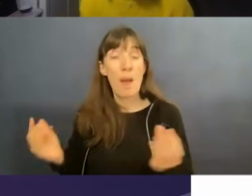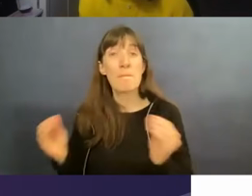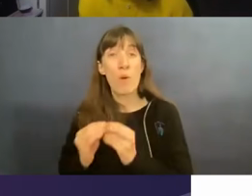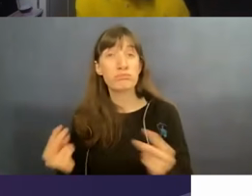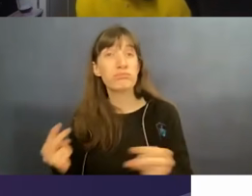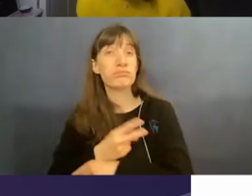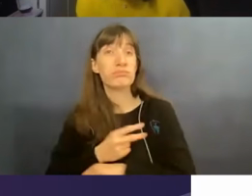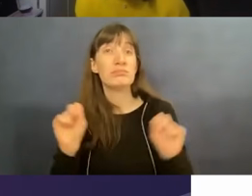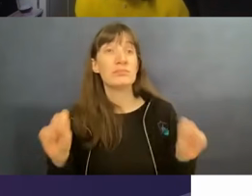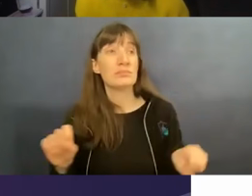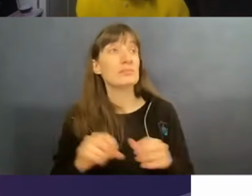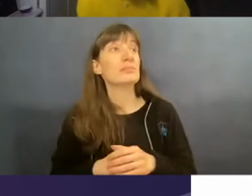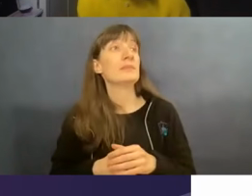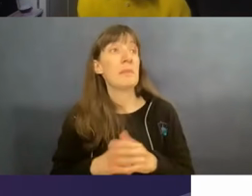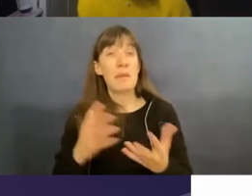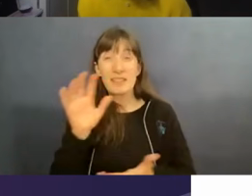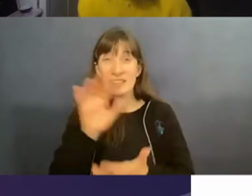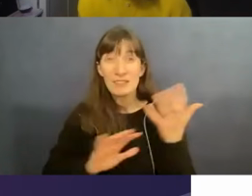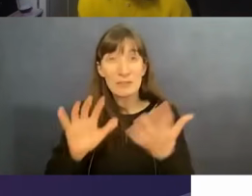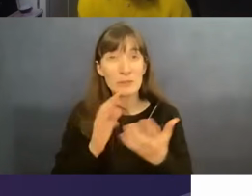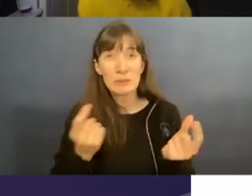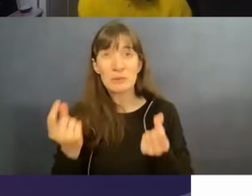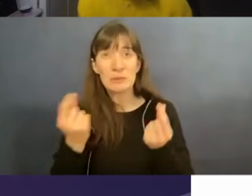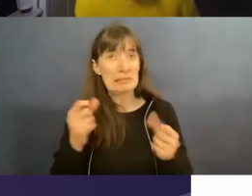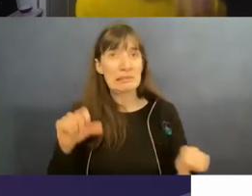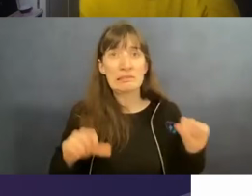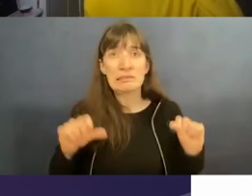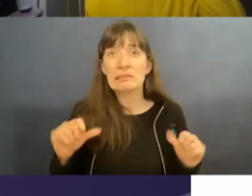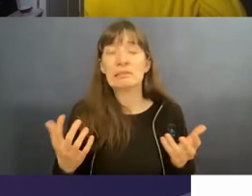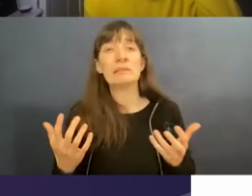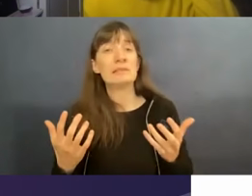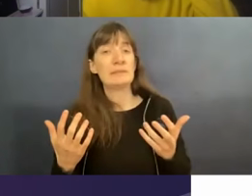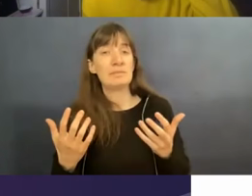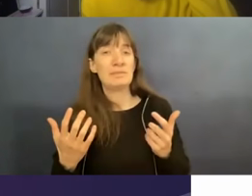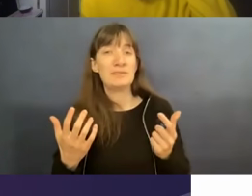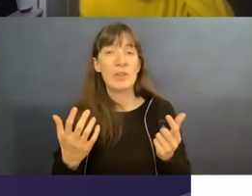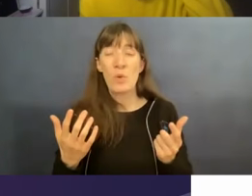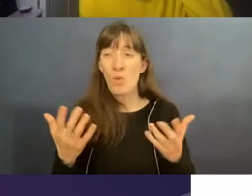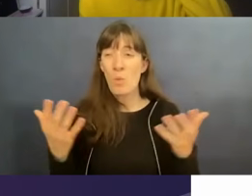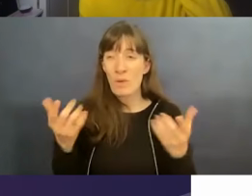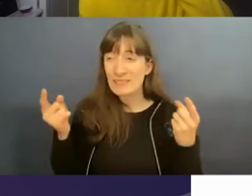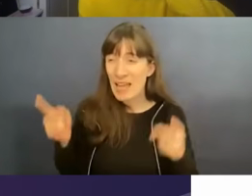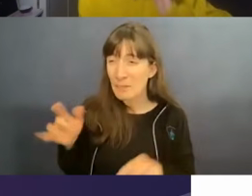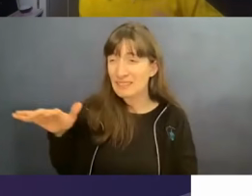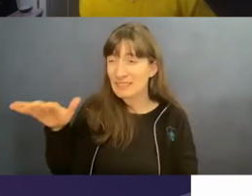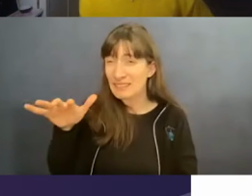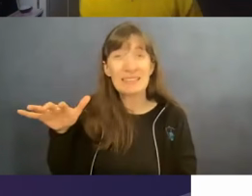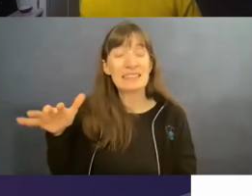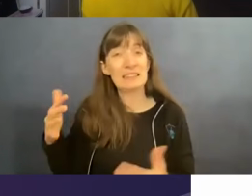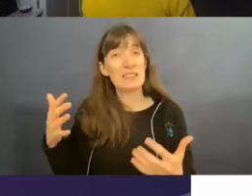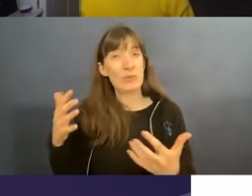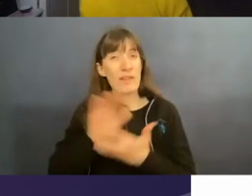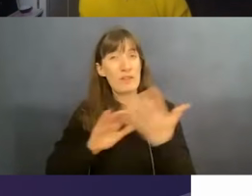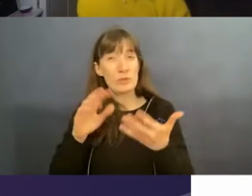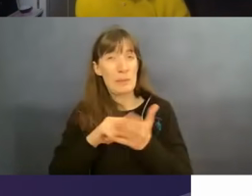might be really confused, right? So they might not entirely be sure about like what's happening, what's going on. So that confusion